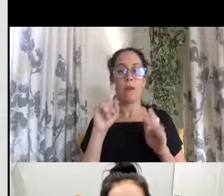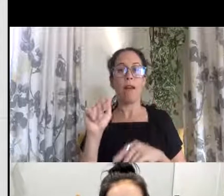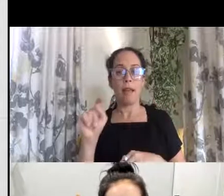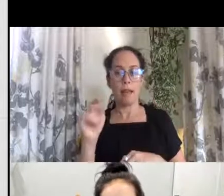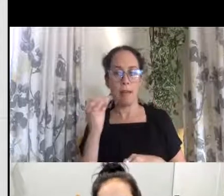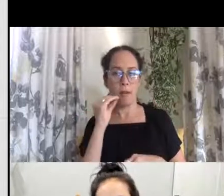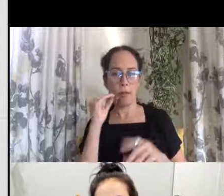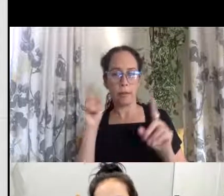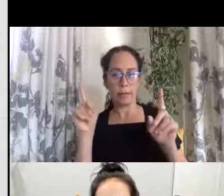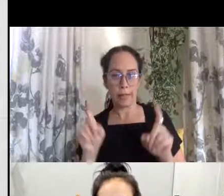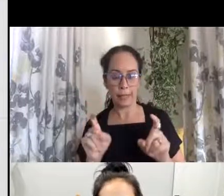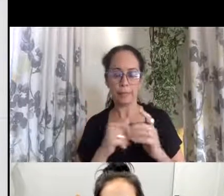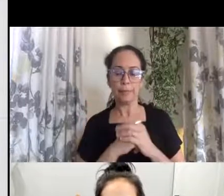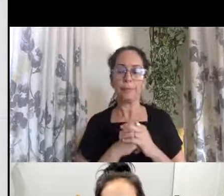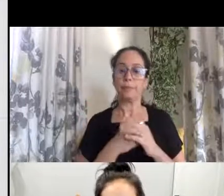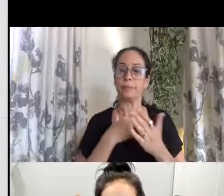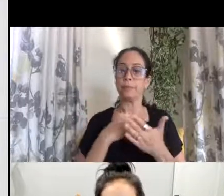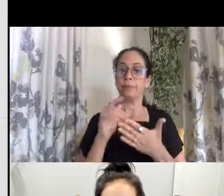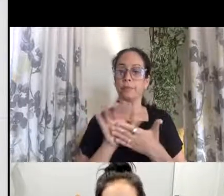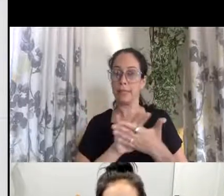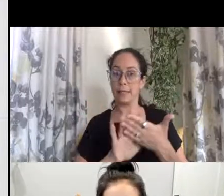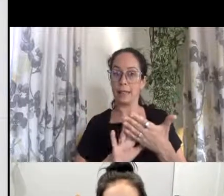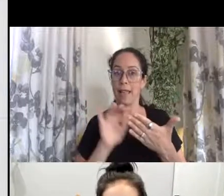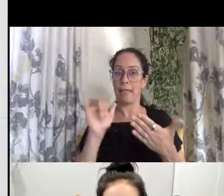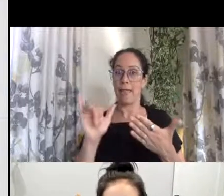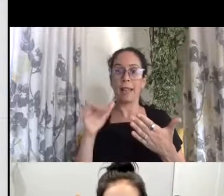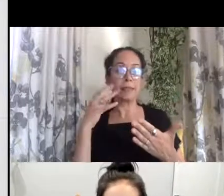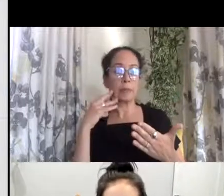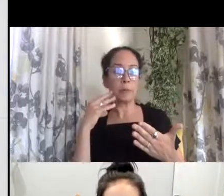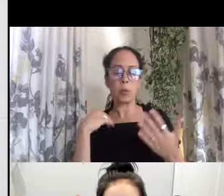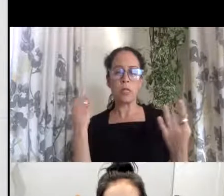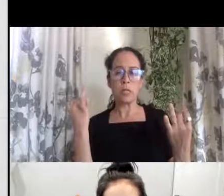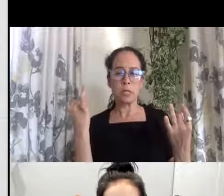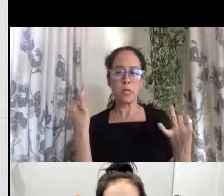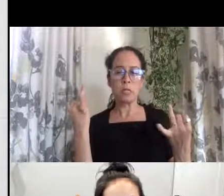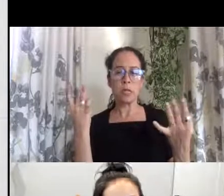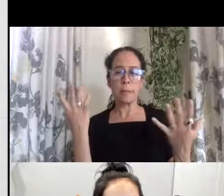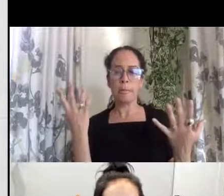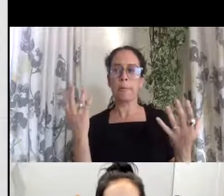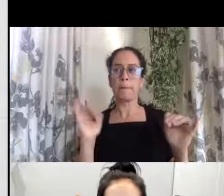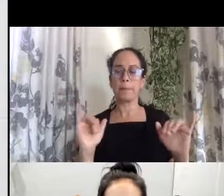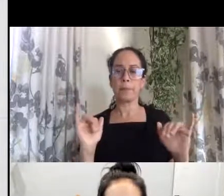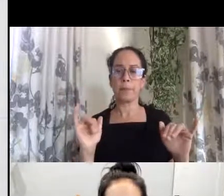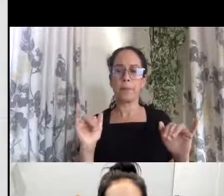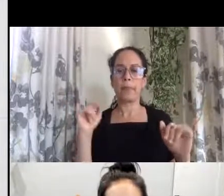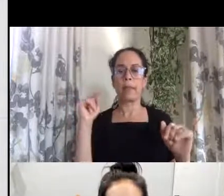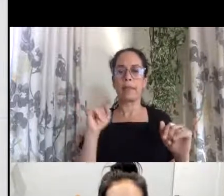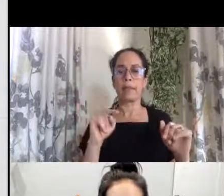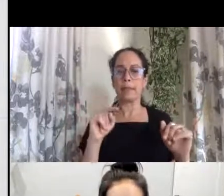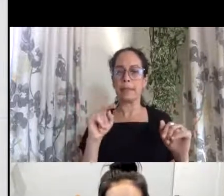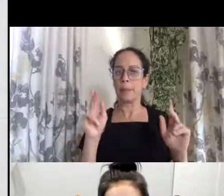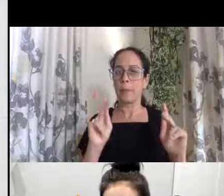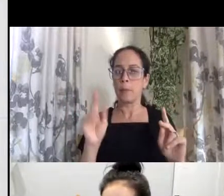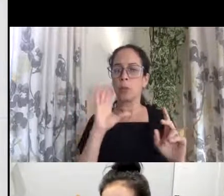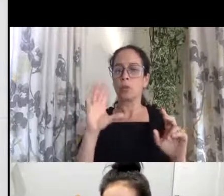testing. So when we designed the at-home testing experience, we thought more as something that people will be doing